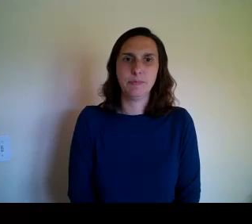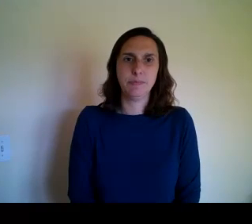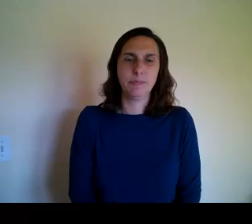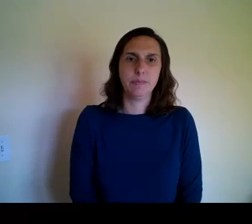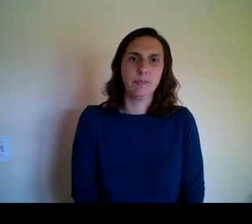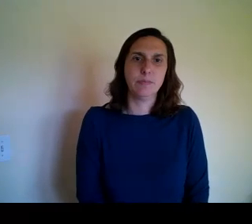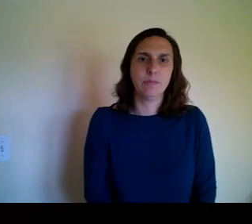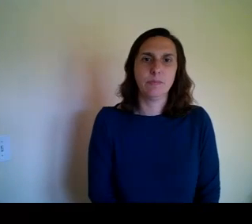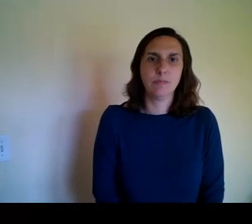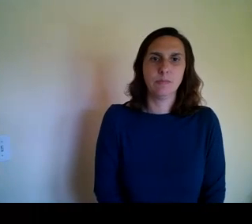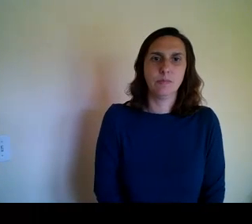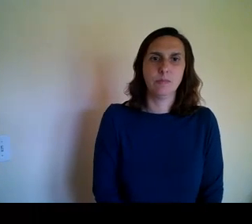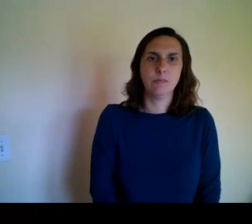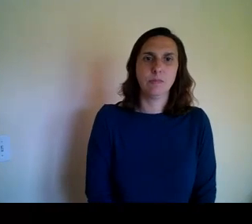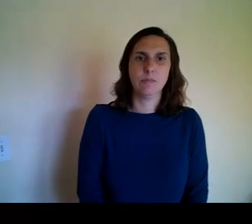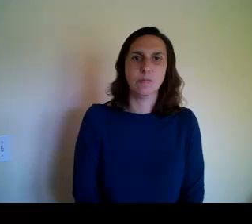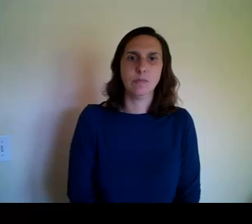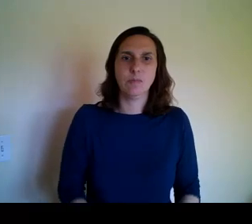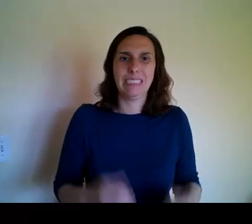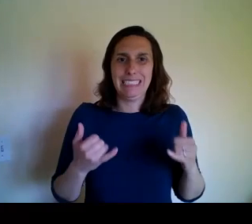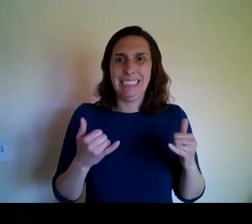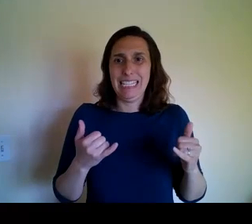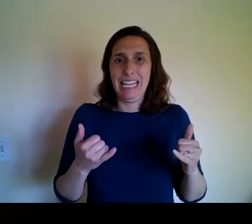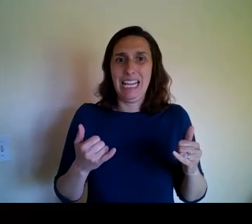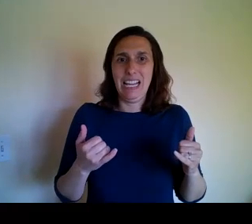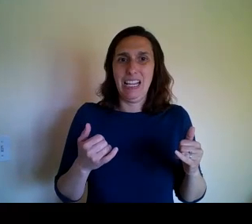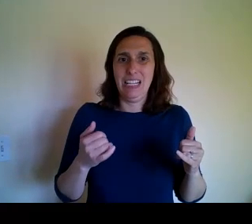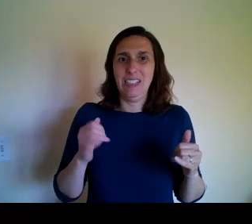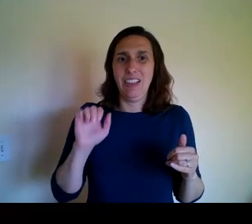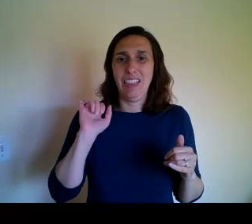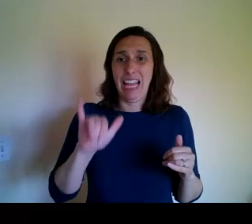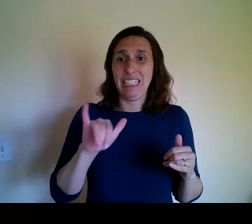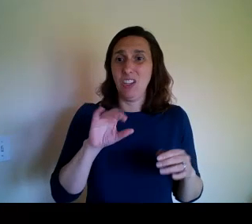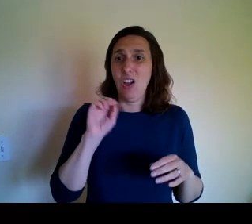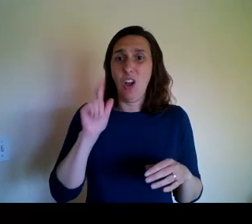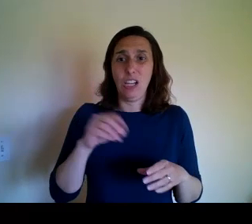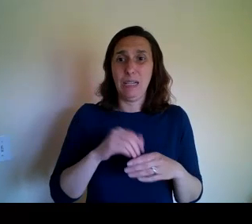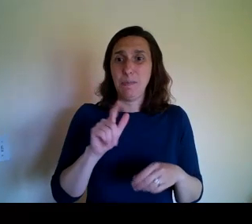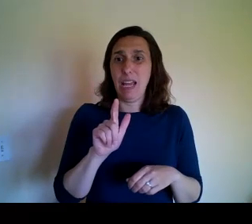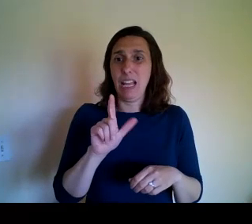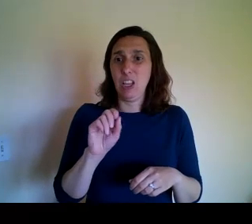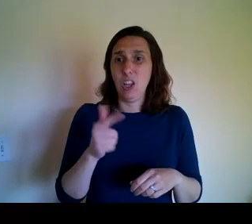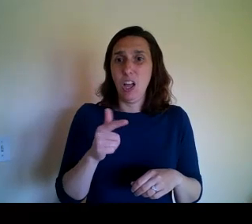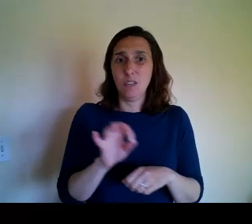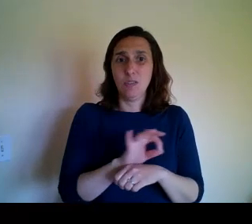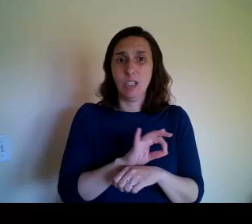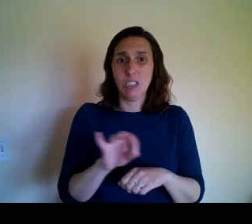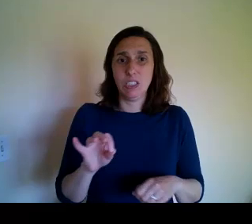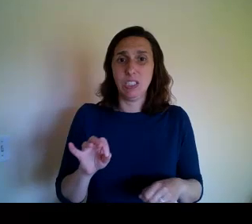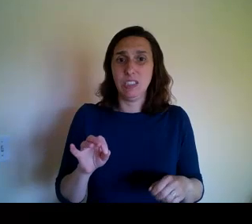3. And now this is all trapped in my log function. The 3 and the 15 cancel, giving